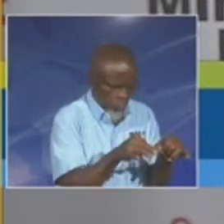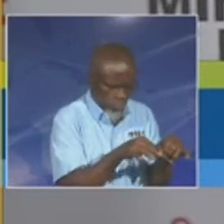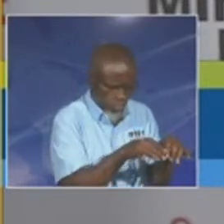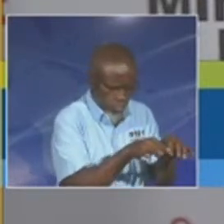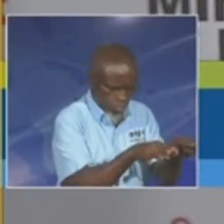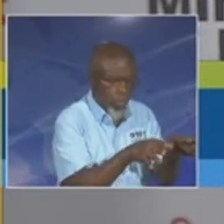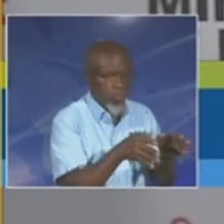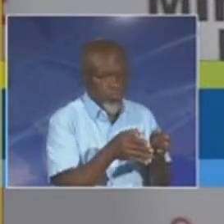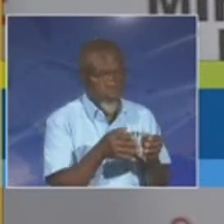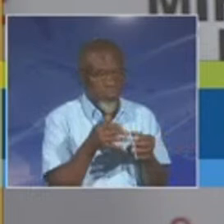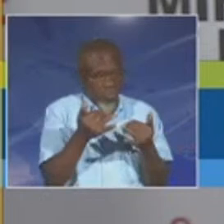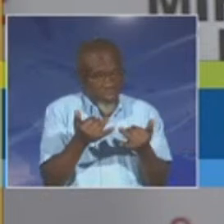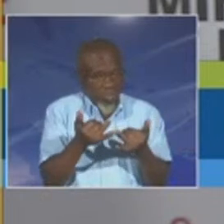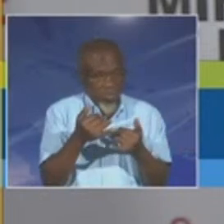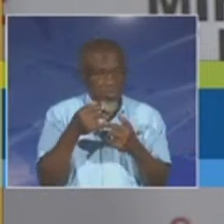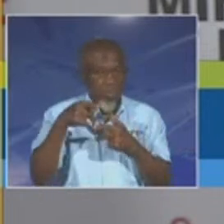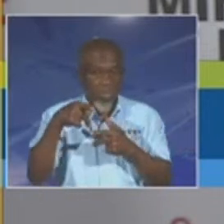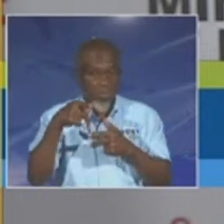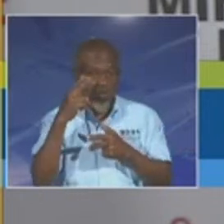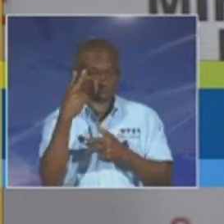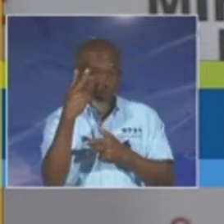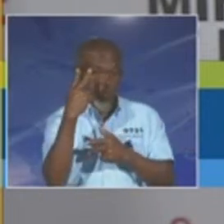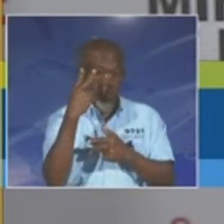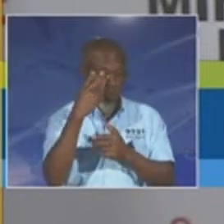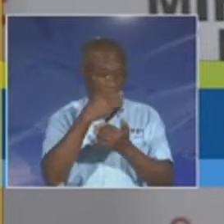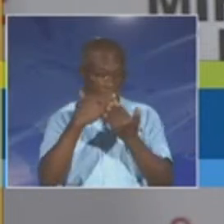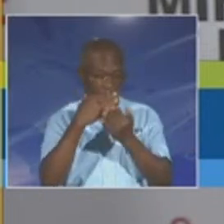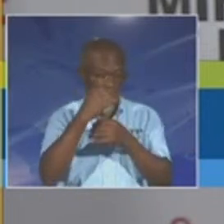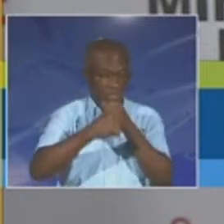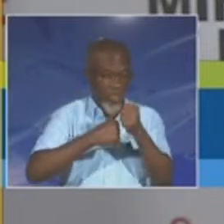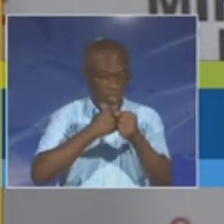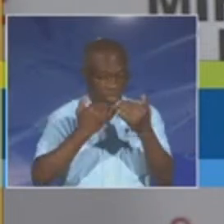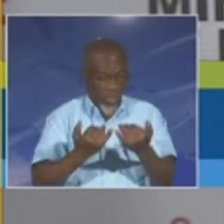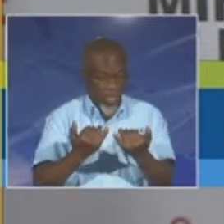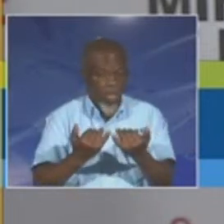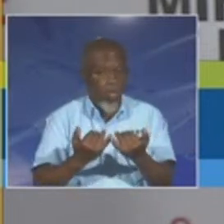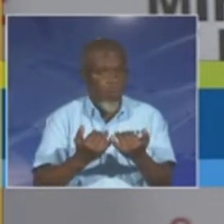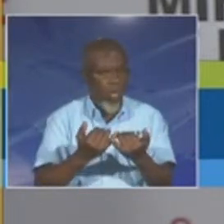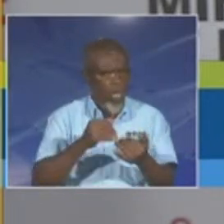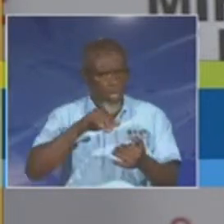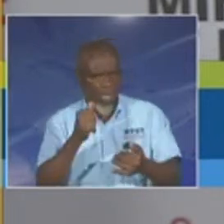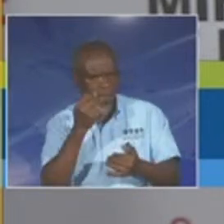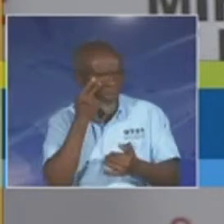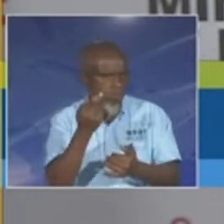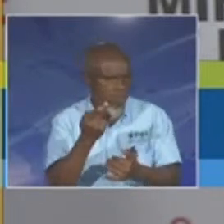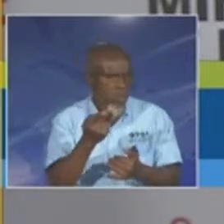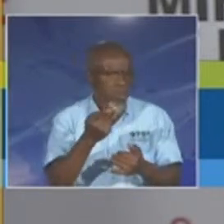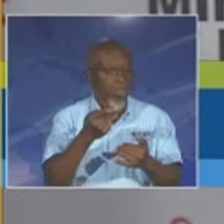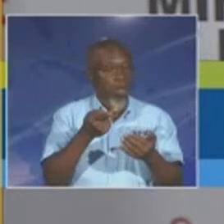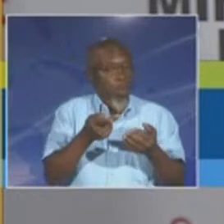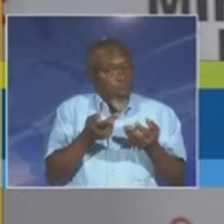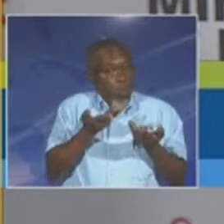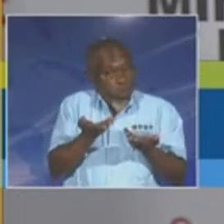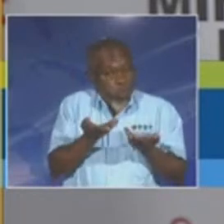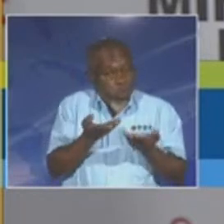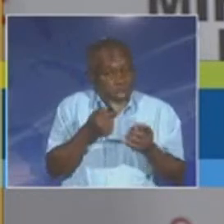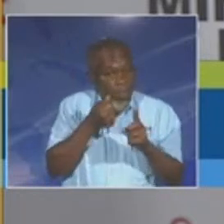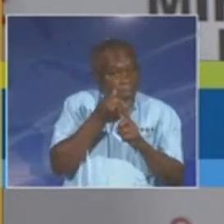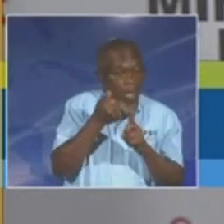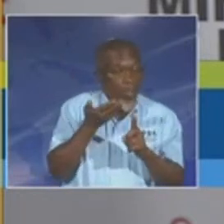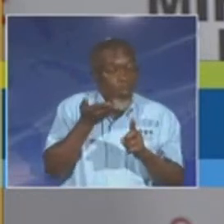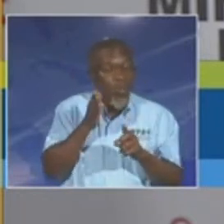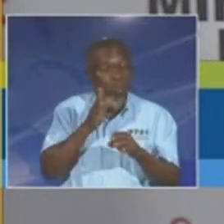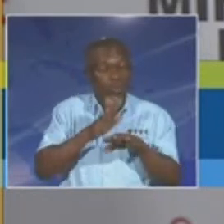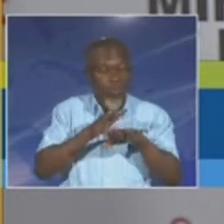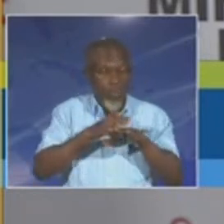pandemic is 2.5 years in. The other thing that we look to is, of course, the impact on the health services. I think